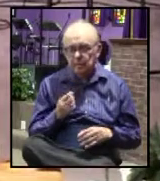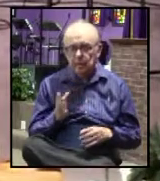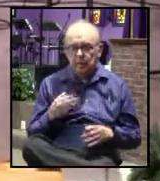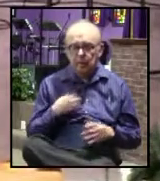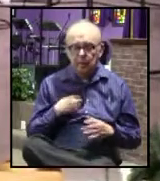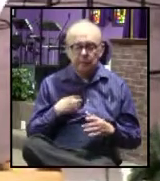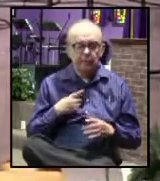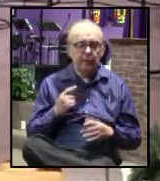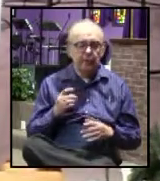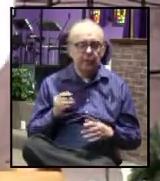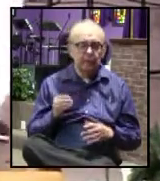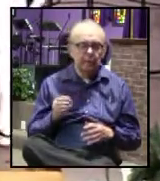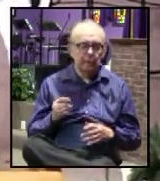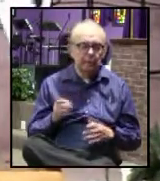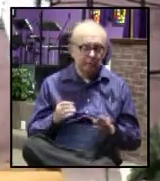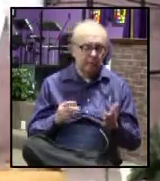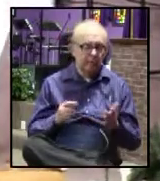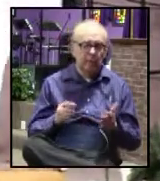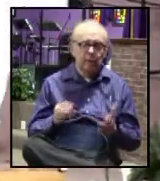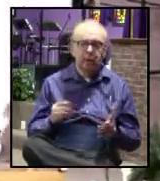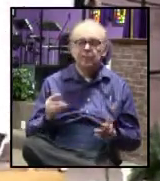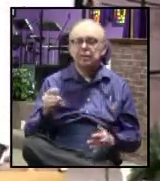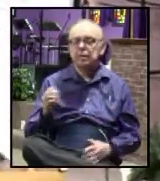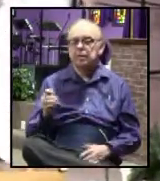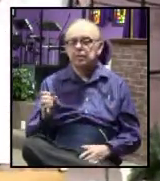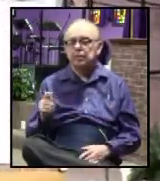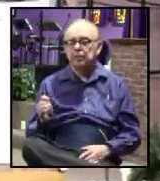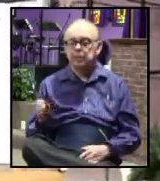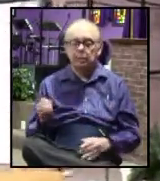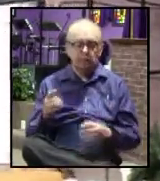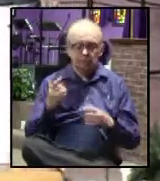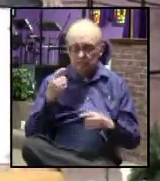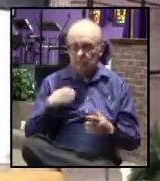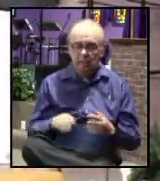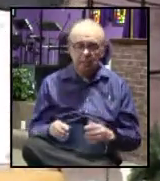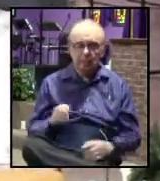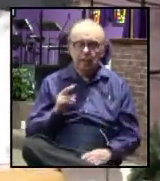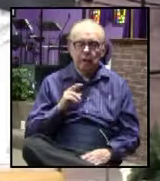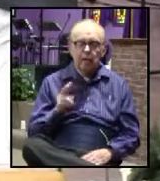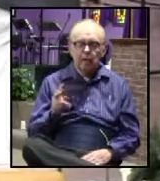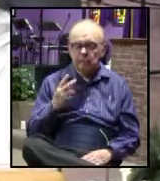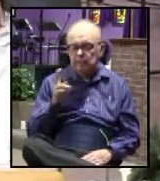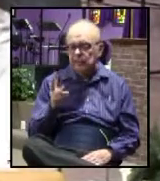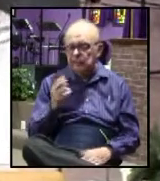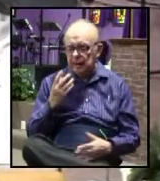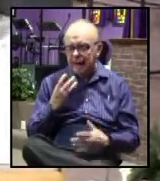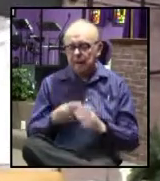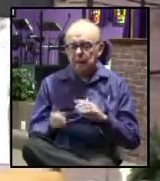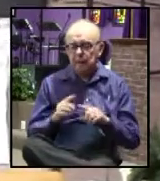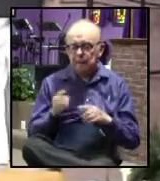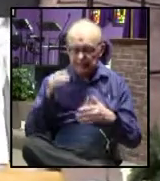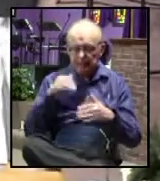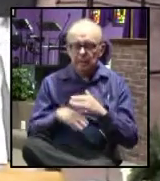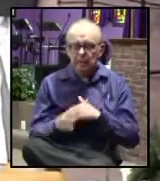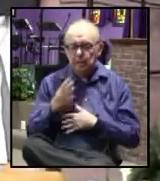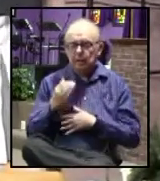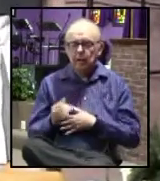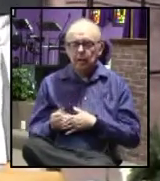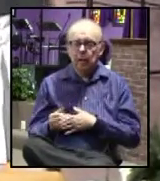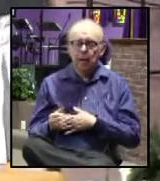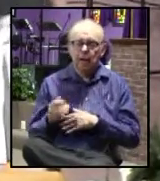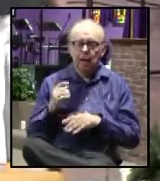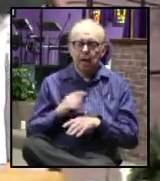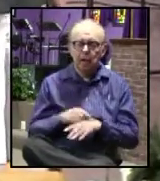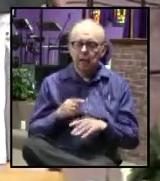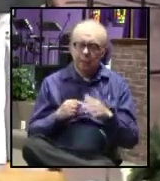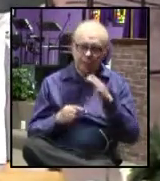you are tattooed from head to toe. I'm not looking for the outside, I'm looking for the inside. Because it's